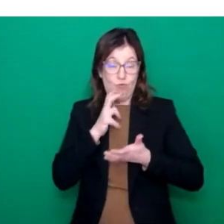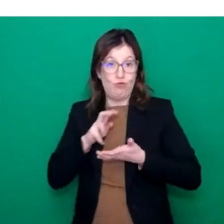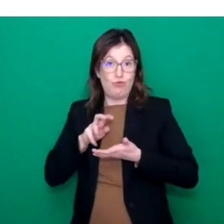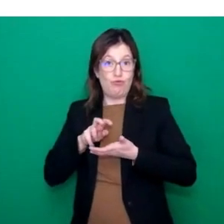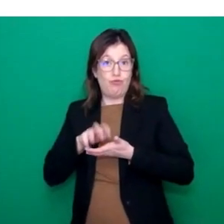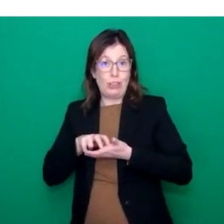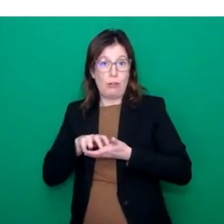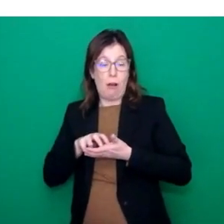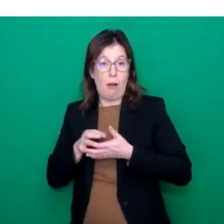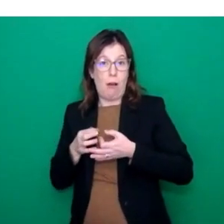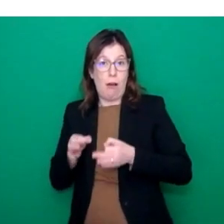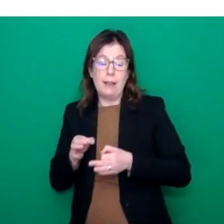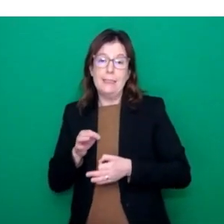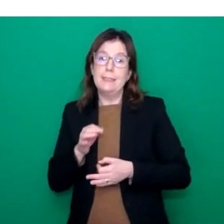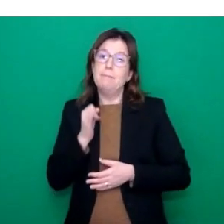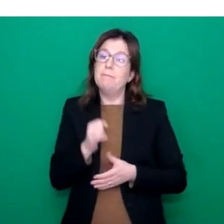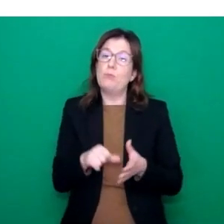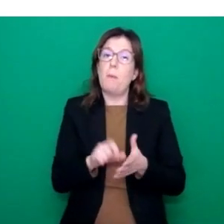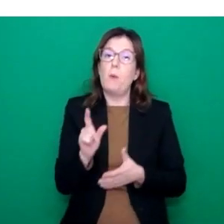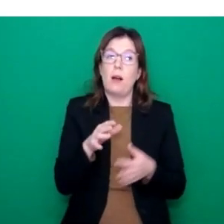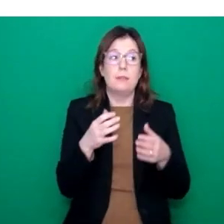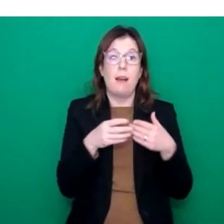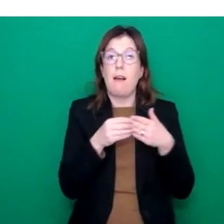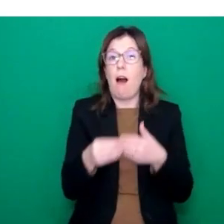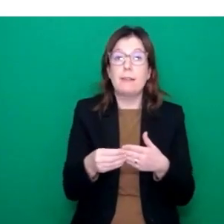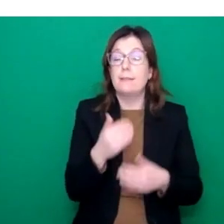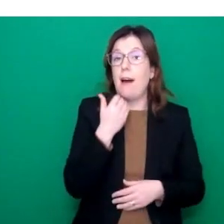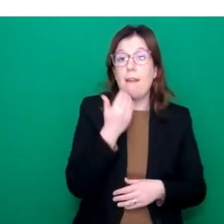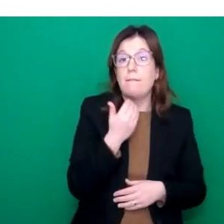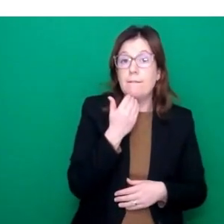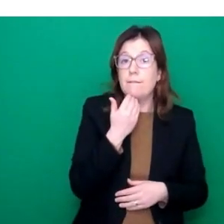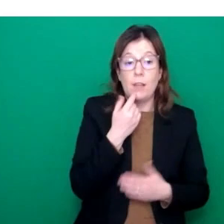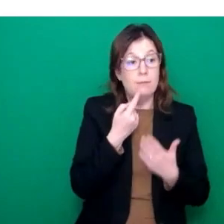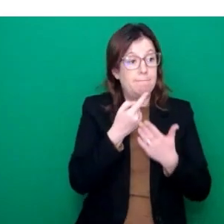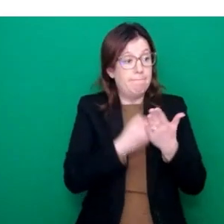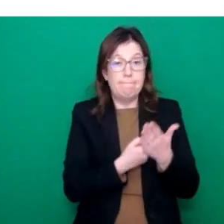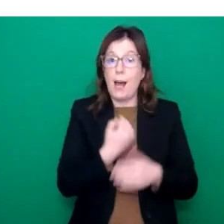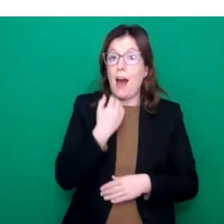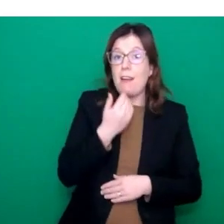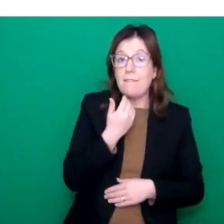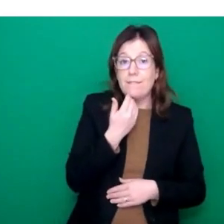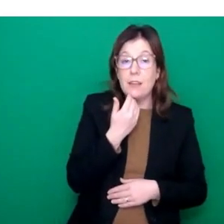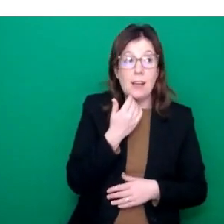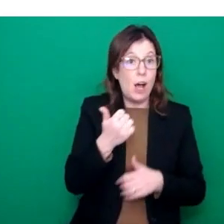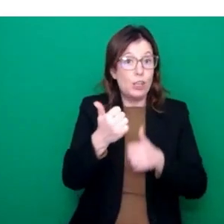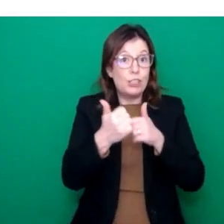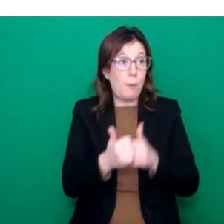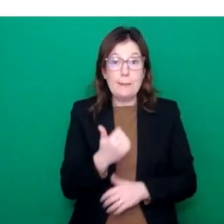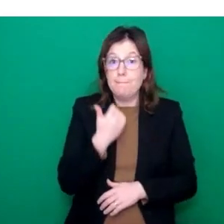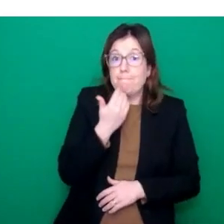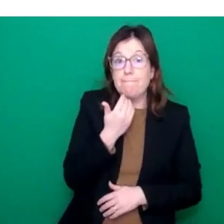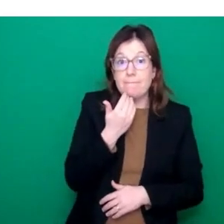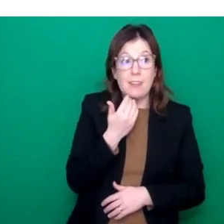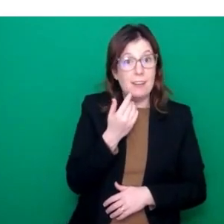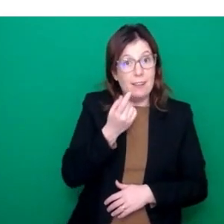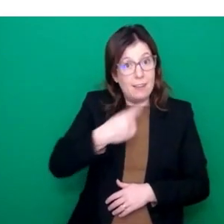there isn't enough guidelines, there isn't enough guidance, and there isn't enough support. There is a desire and want for people to want